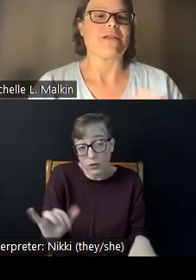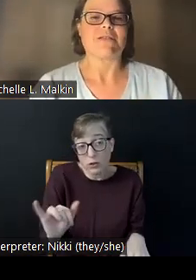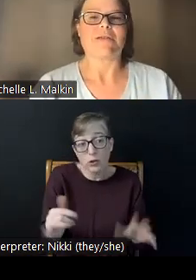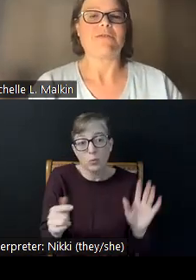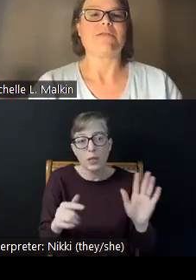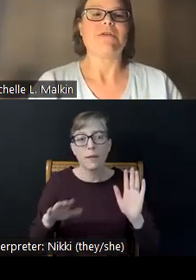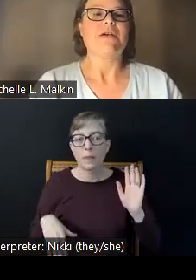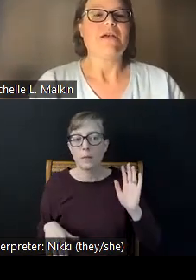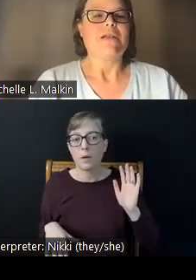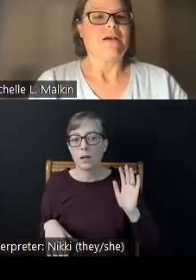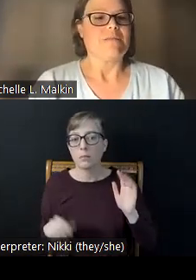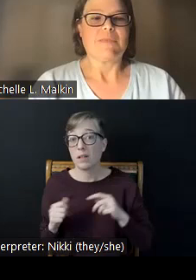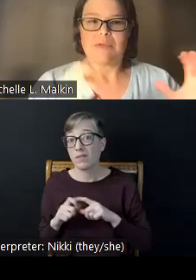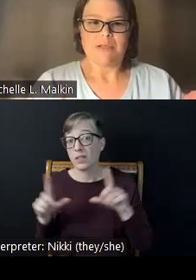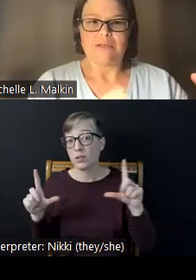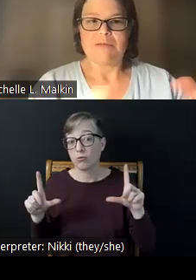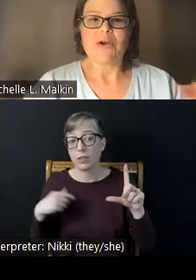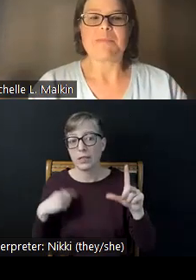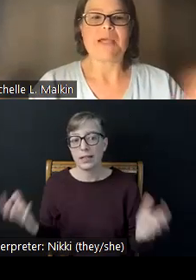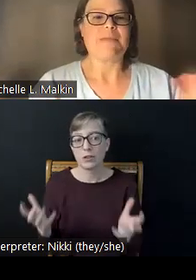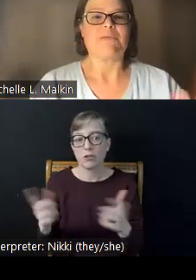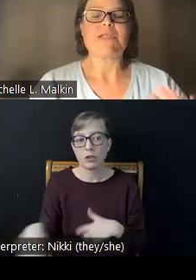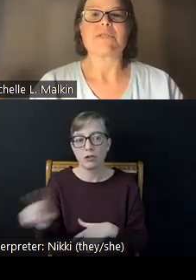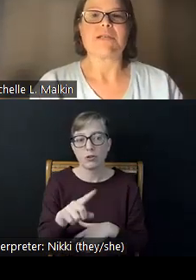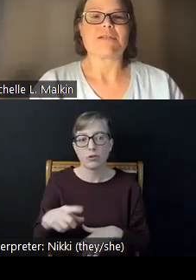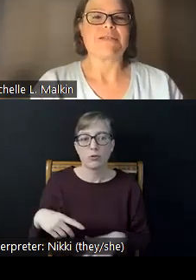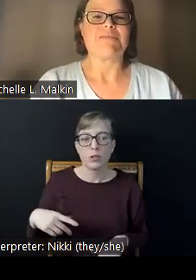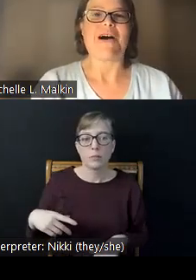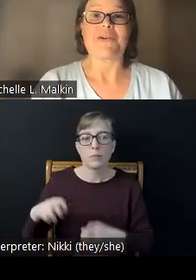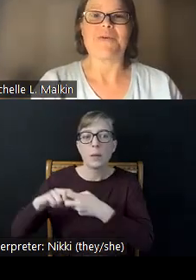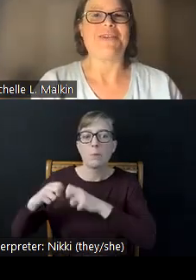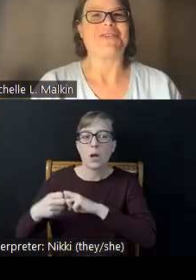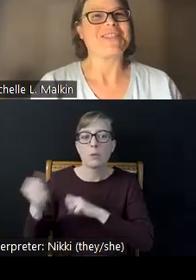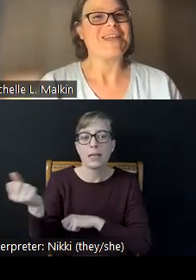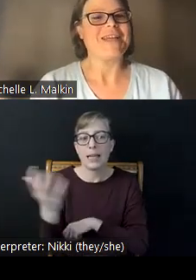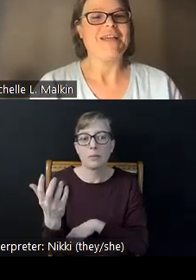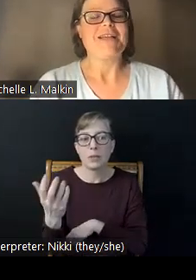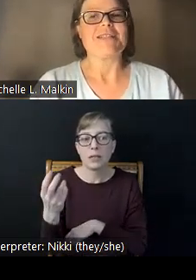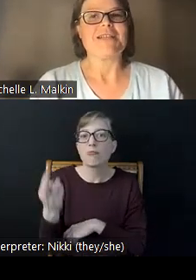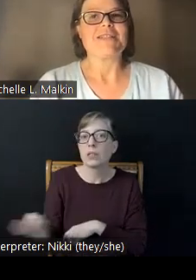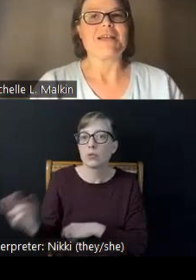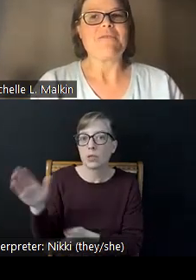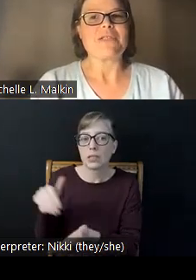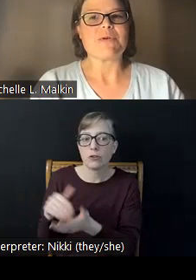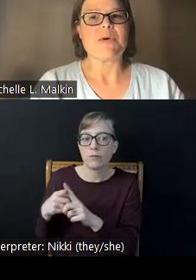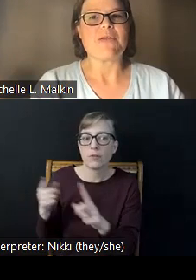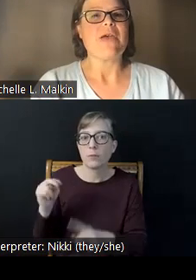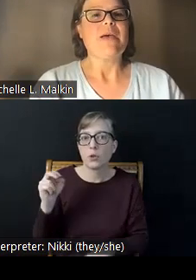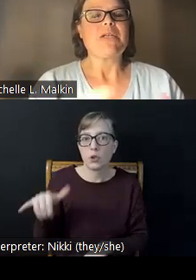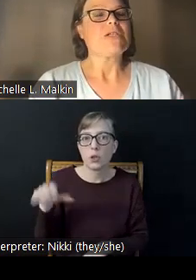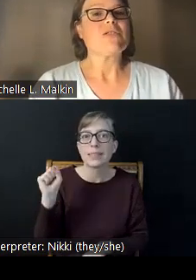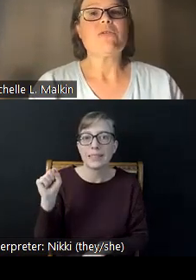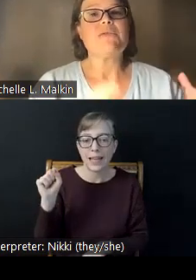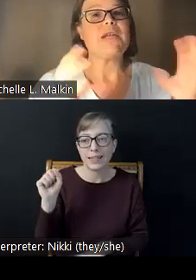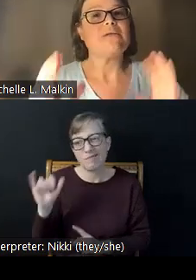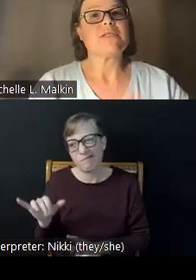the screen, to go to the problem gambling resource centers offered by New York State, since that's the conference we're with.